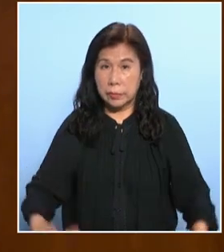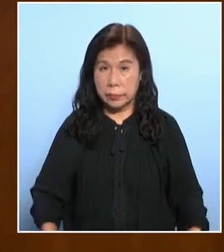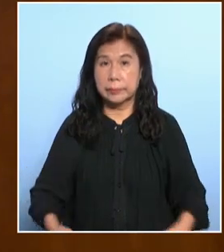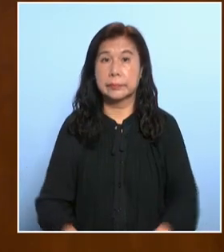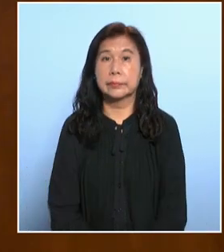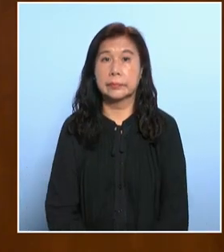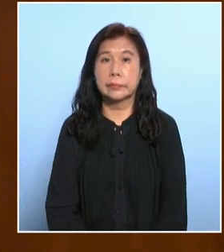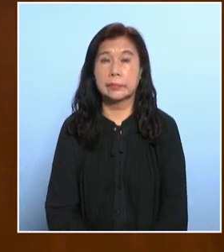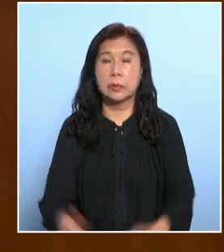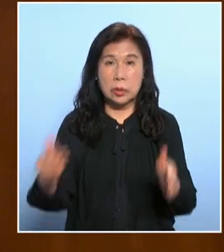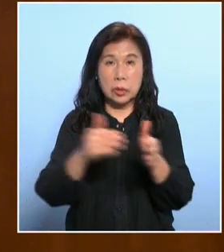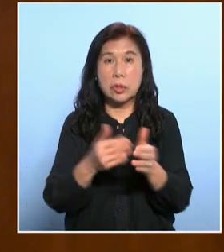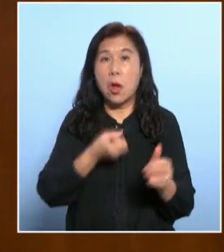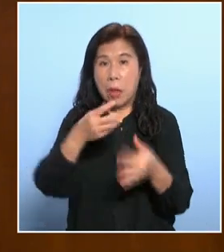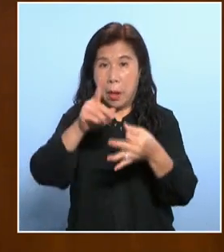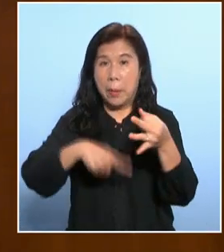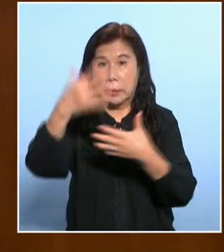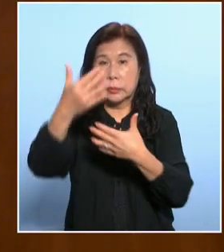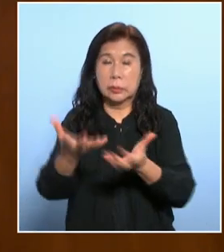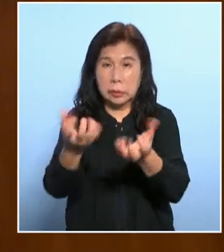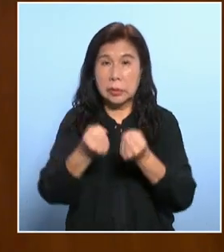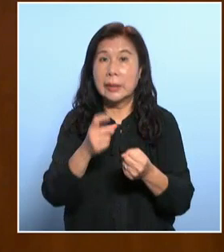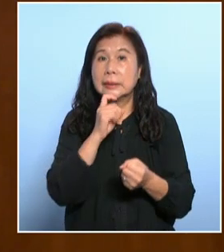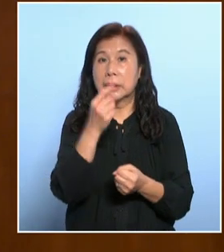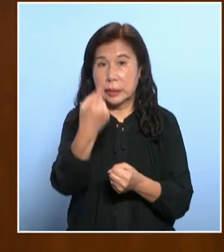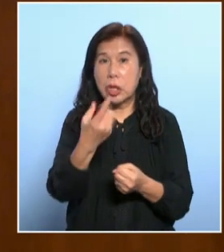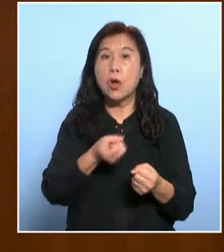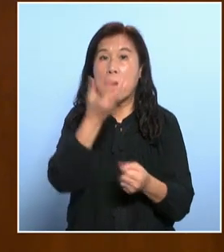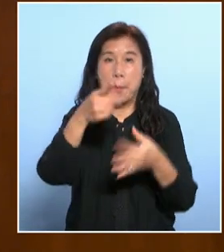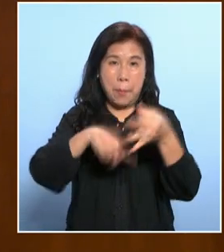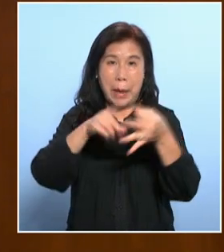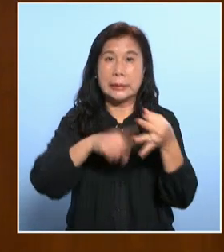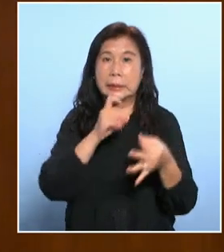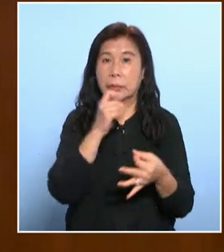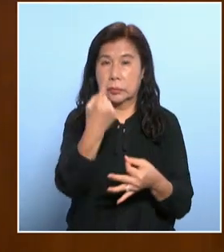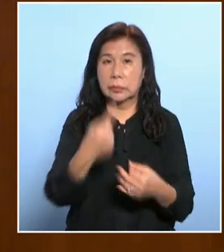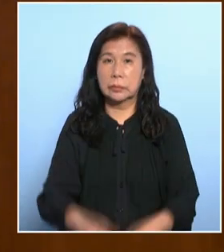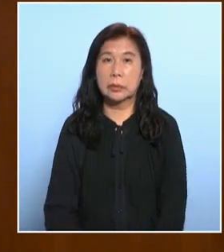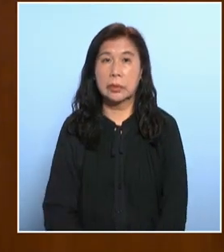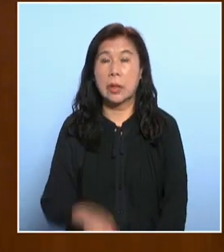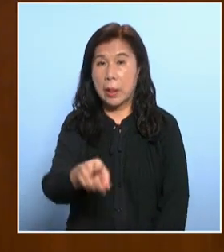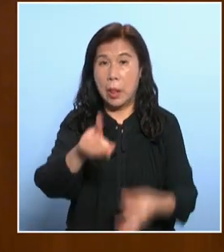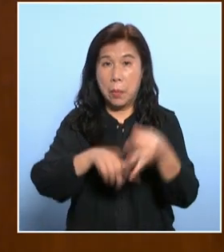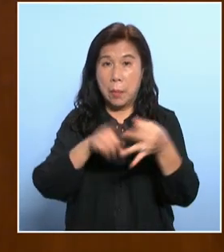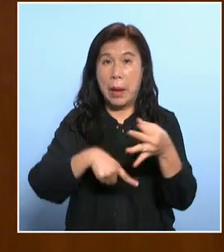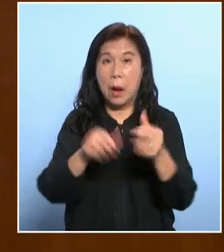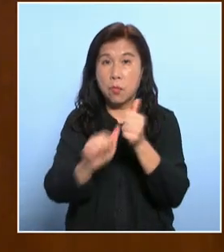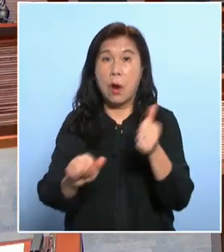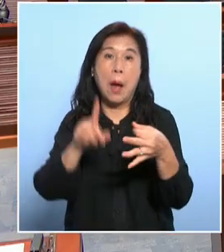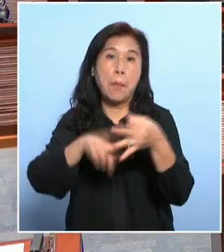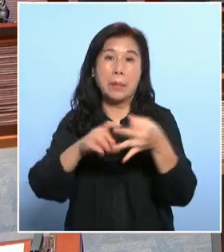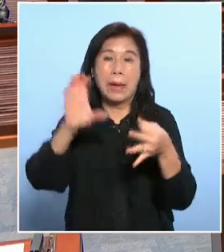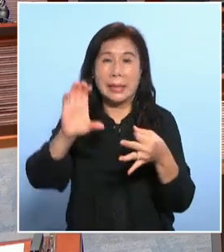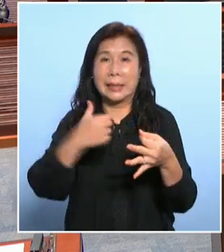to members that by the end of the deadline for nomination, only one valid nomination has